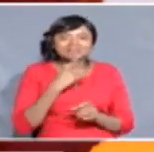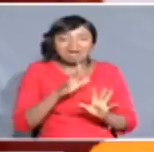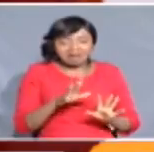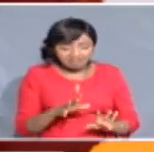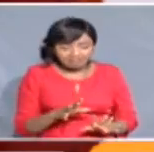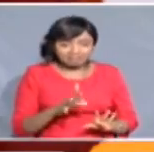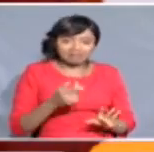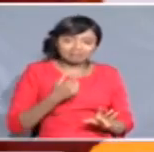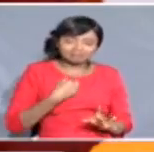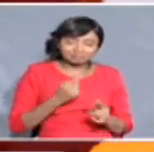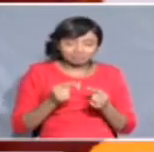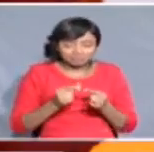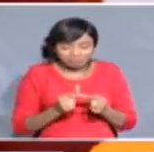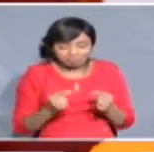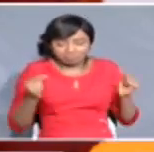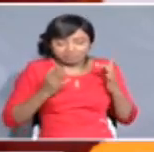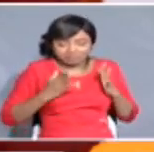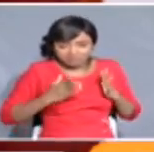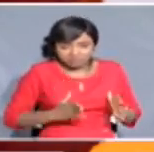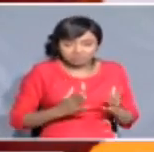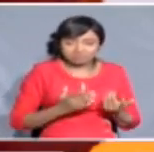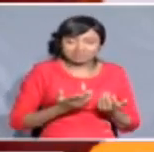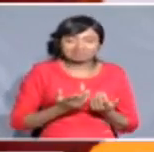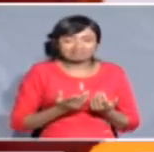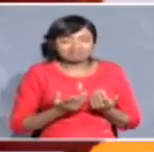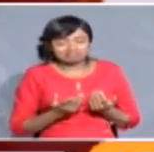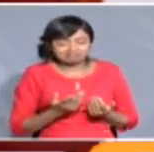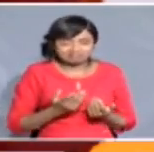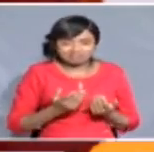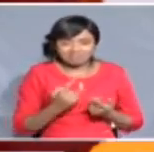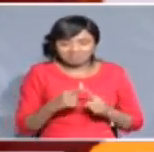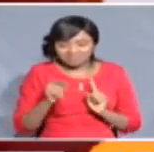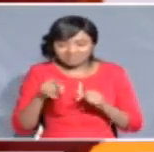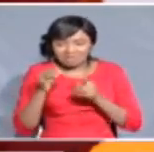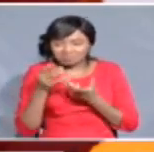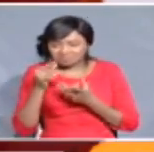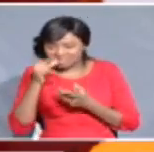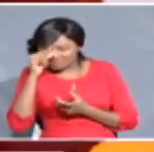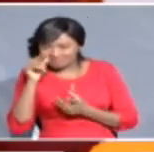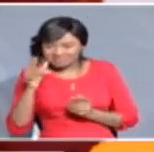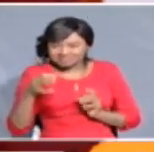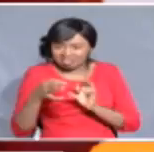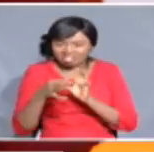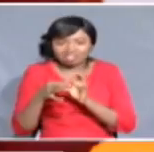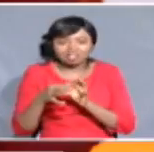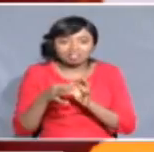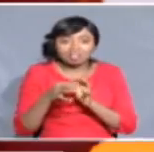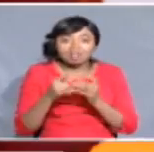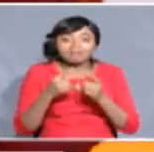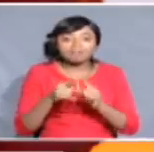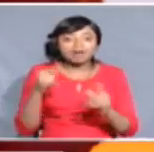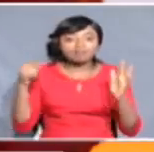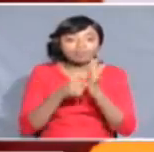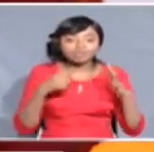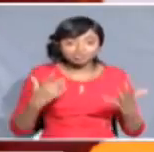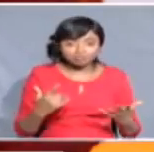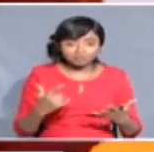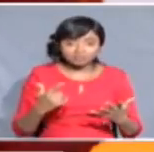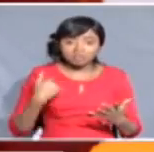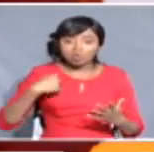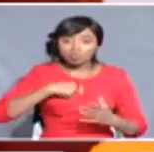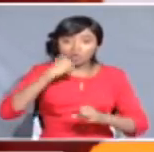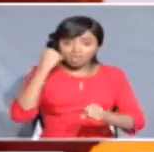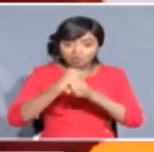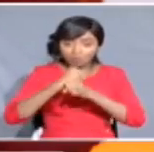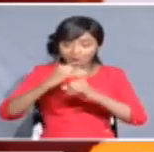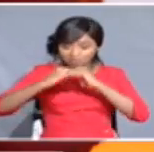opposition and you are quiet, who is holding the government accountable? For me, so long as we stay on course in